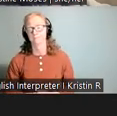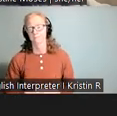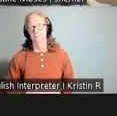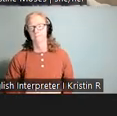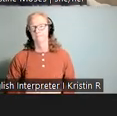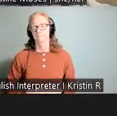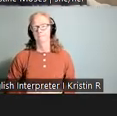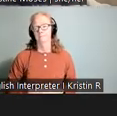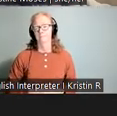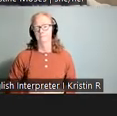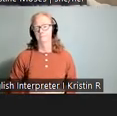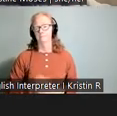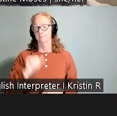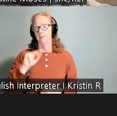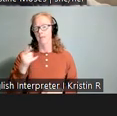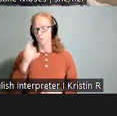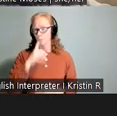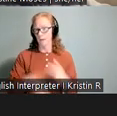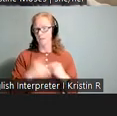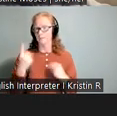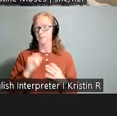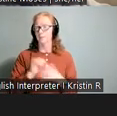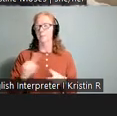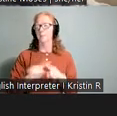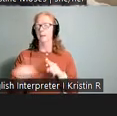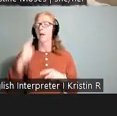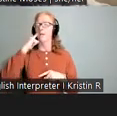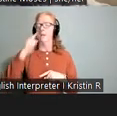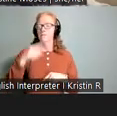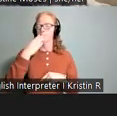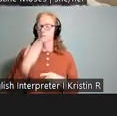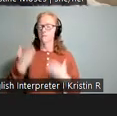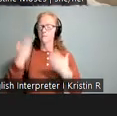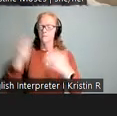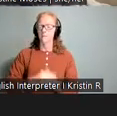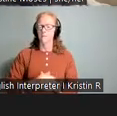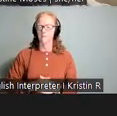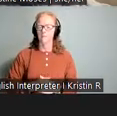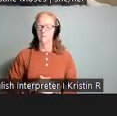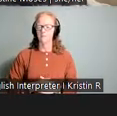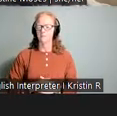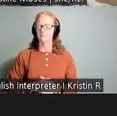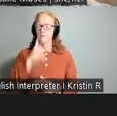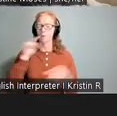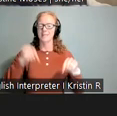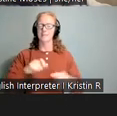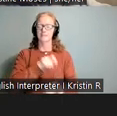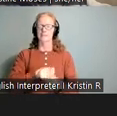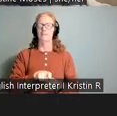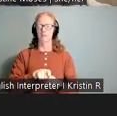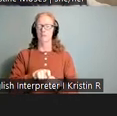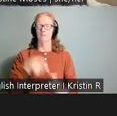Commissioner Angie, you may have a lot more you want to add, but at least I think we should get the idea of making recommendations in this particular point.